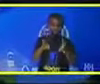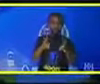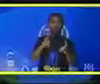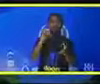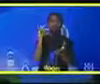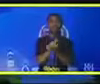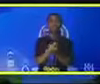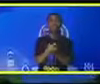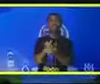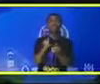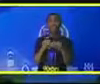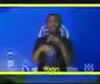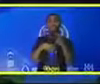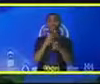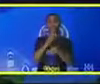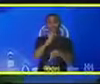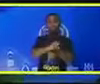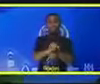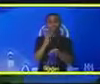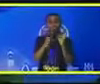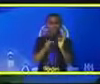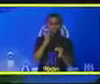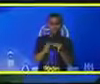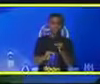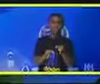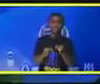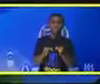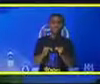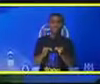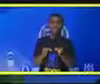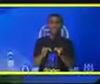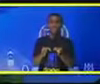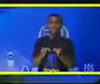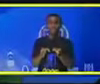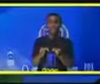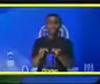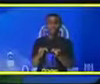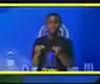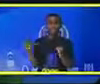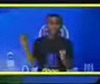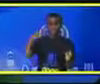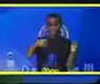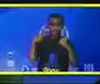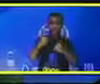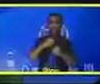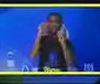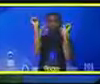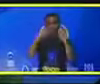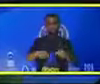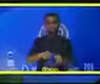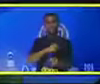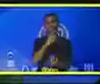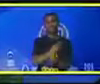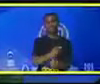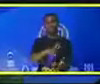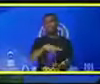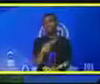works, when God wants, if you fight, there are men that if you fight, you go down forever. I can tell